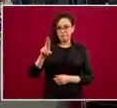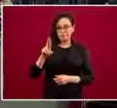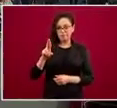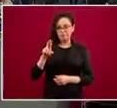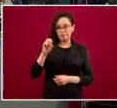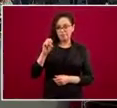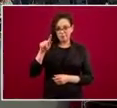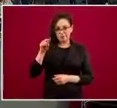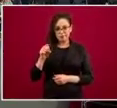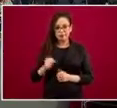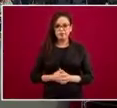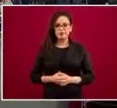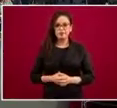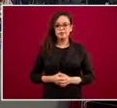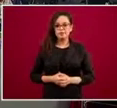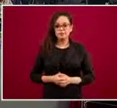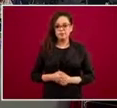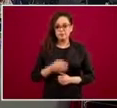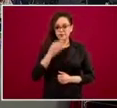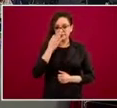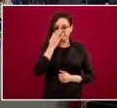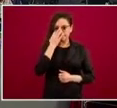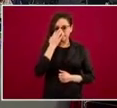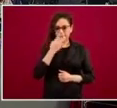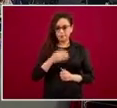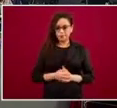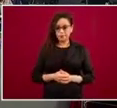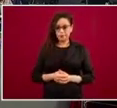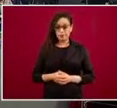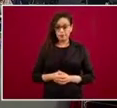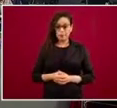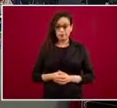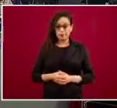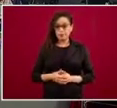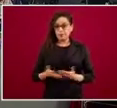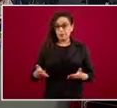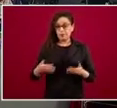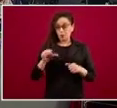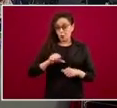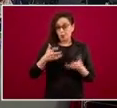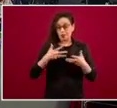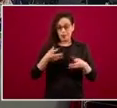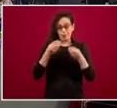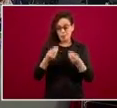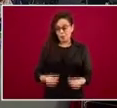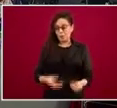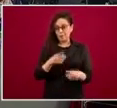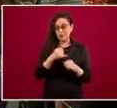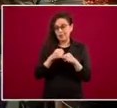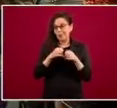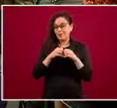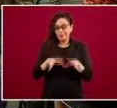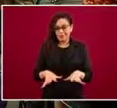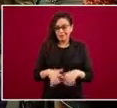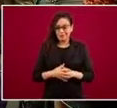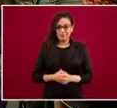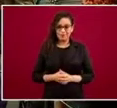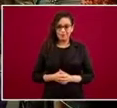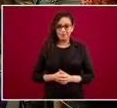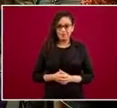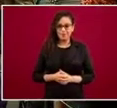private sector, and they will be making the decision of whether and when it's suitable to launch